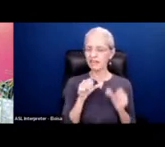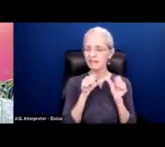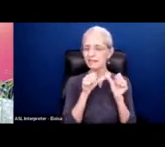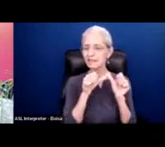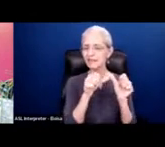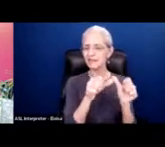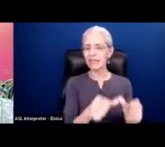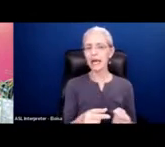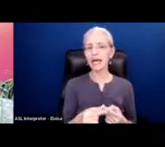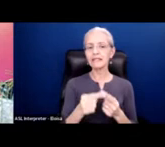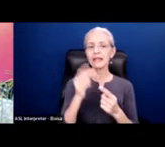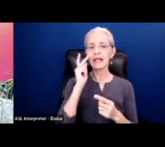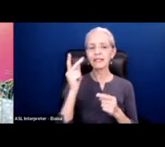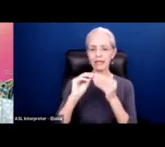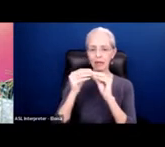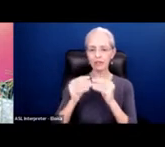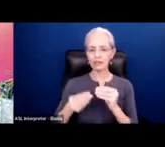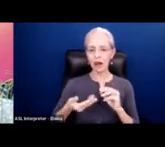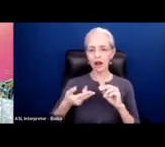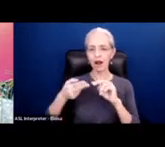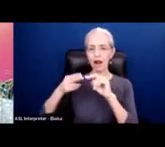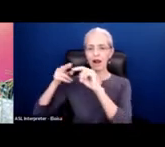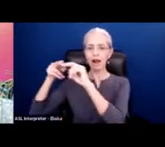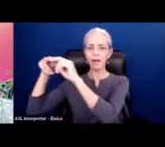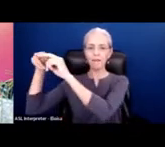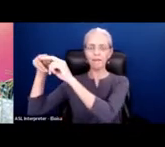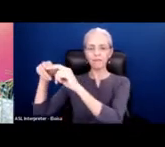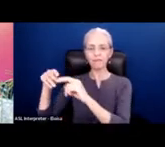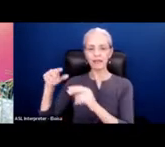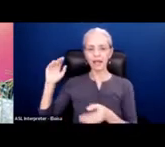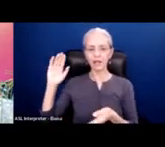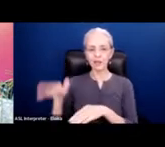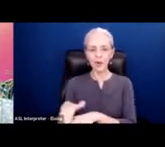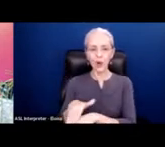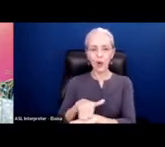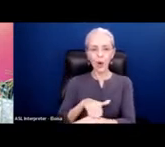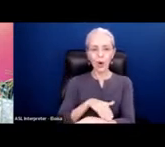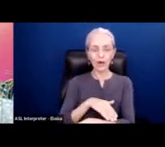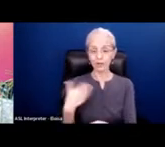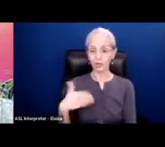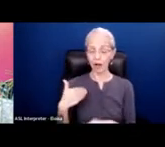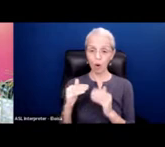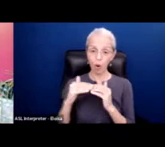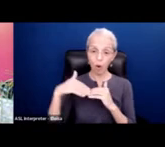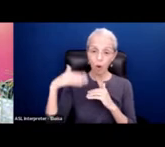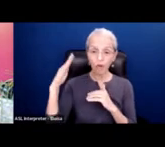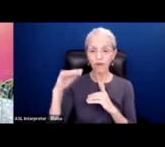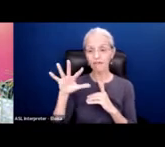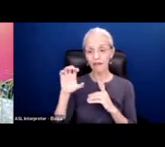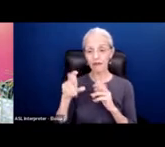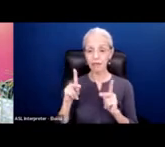see the numbers start to slow down. There's over 500 of us on today, so I want to make